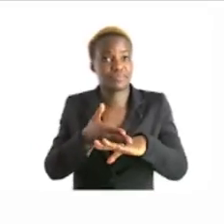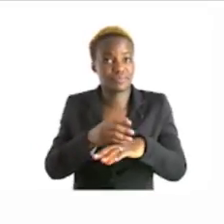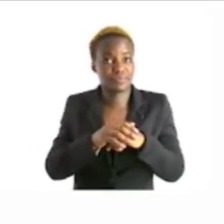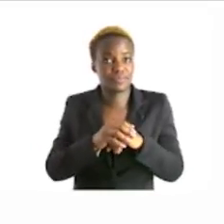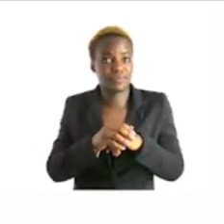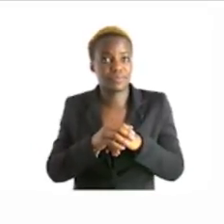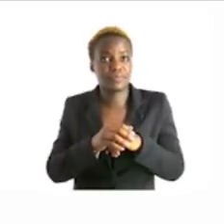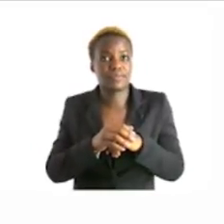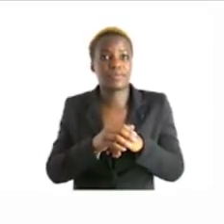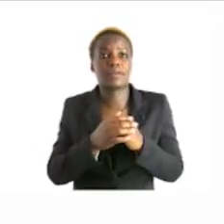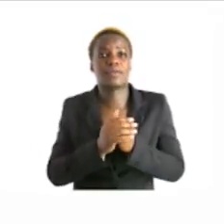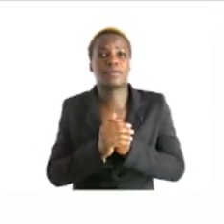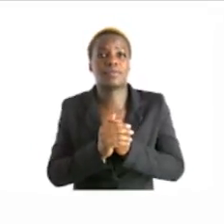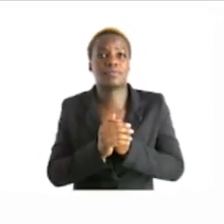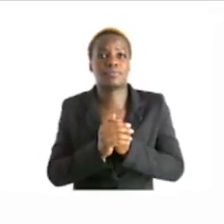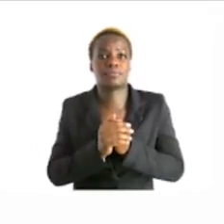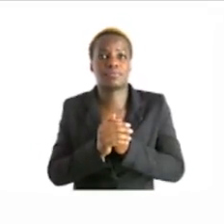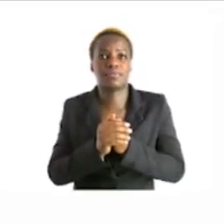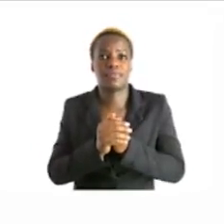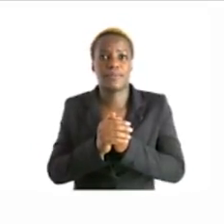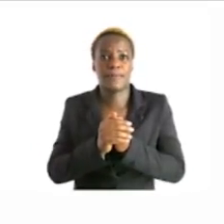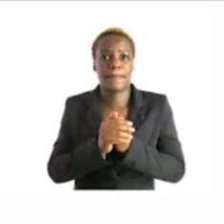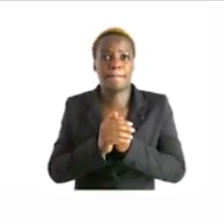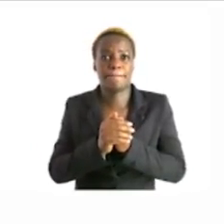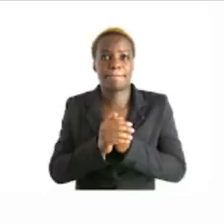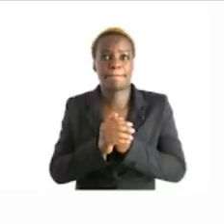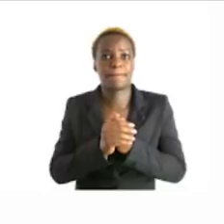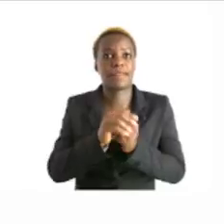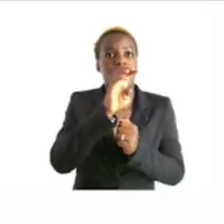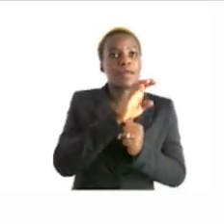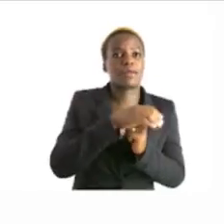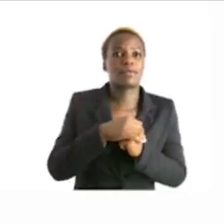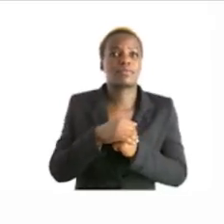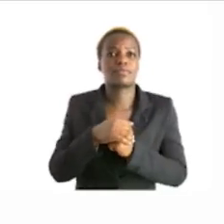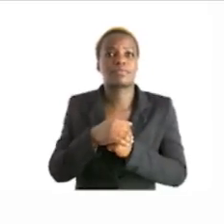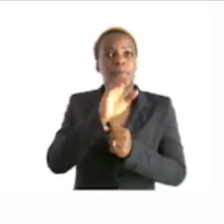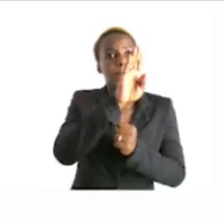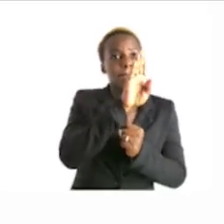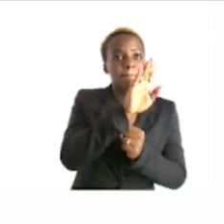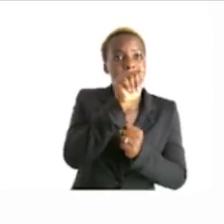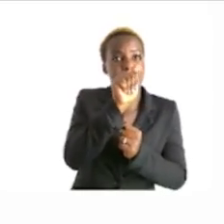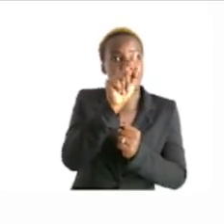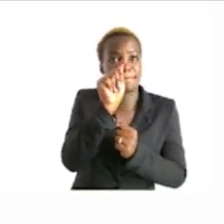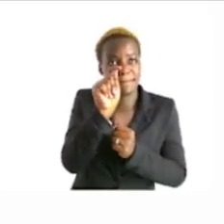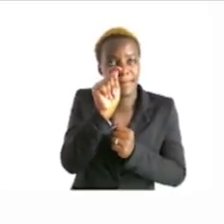bat we only have one clap can we try clapping the word bat